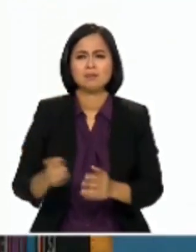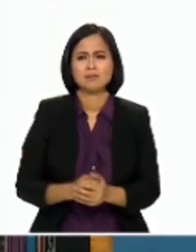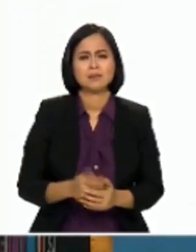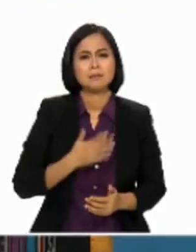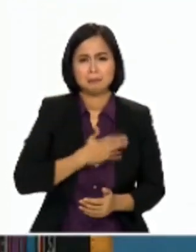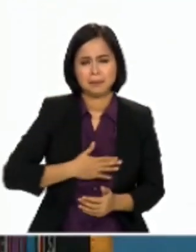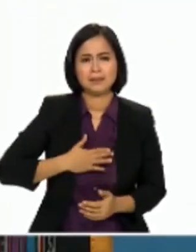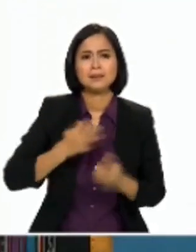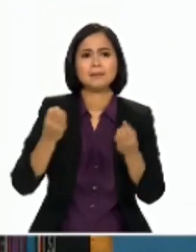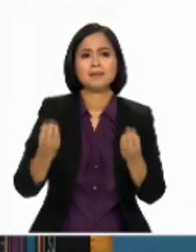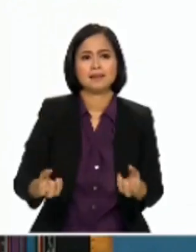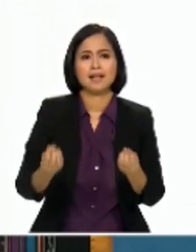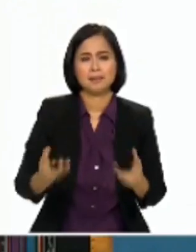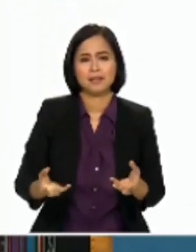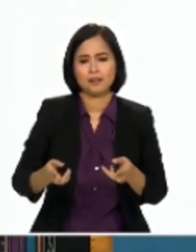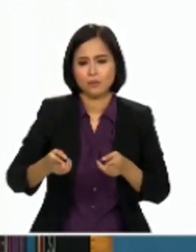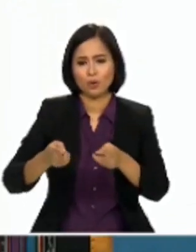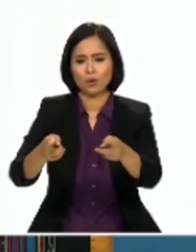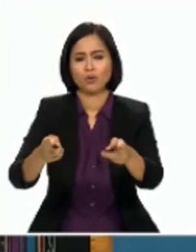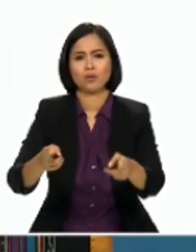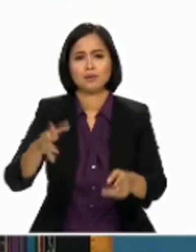Marami dyan.